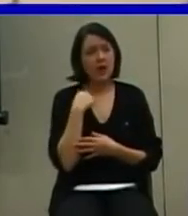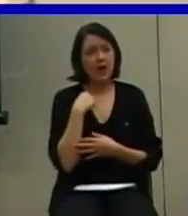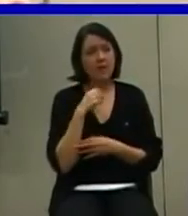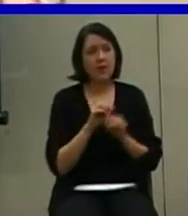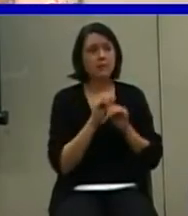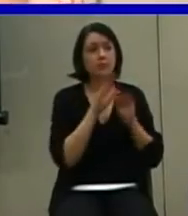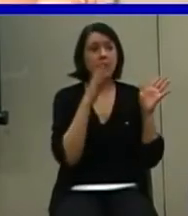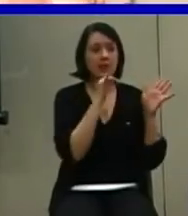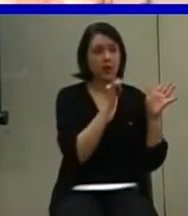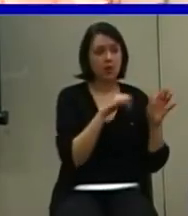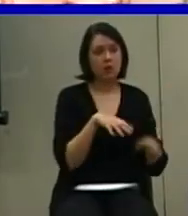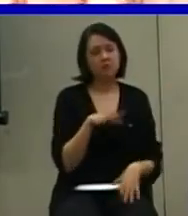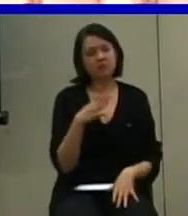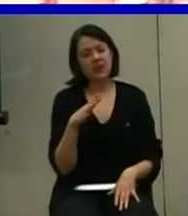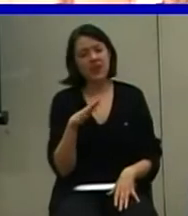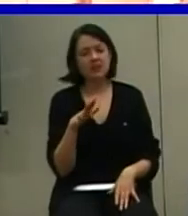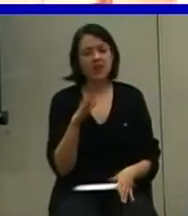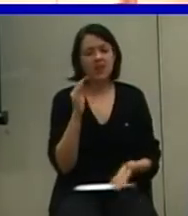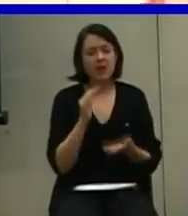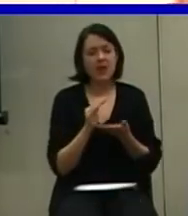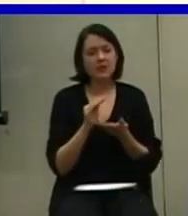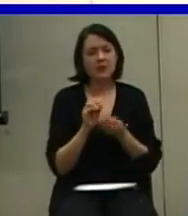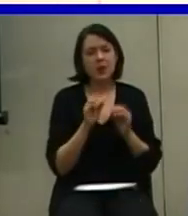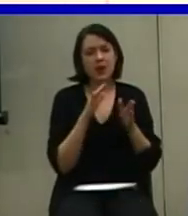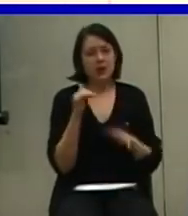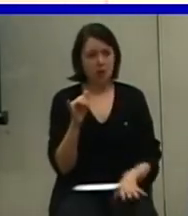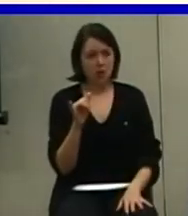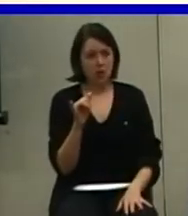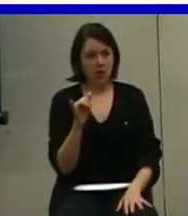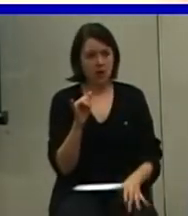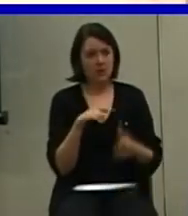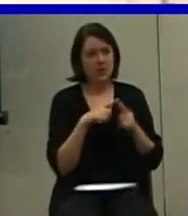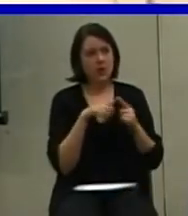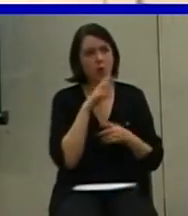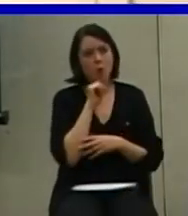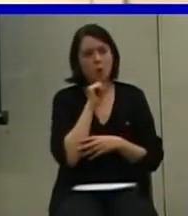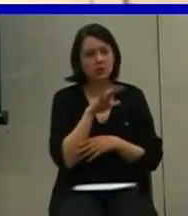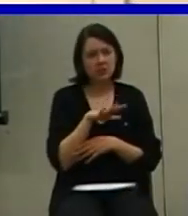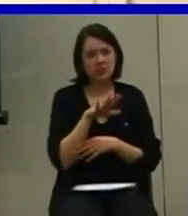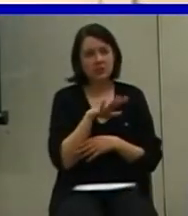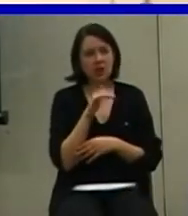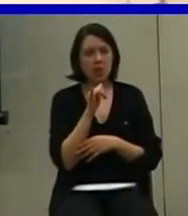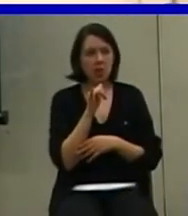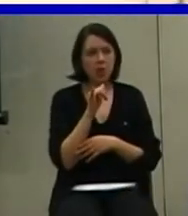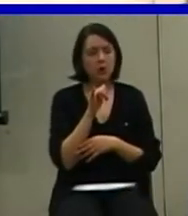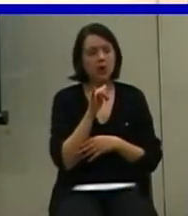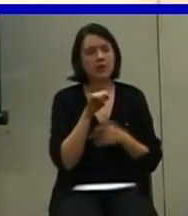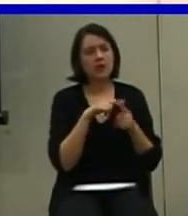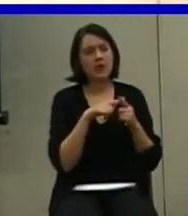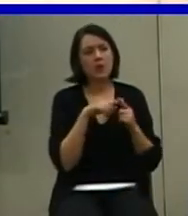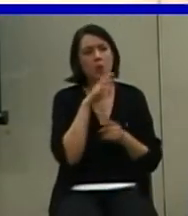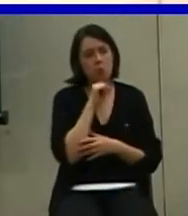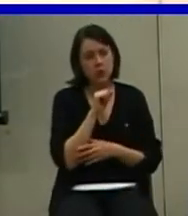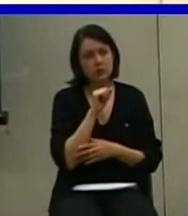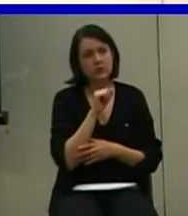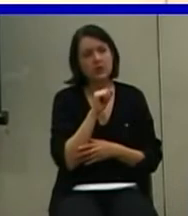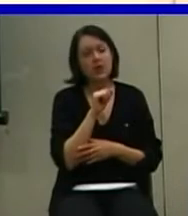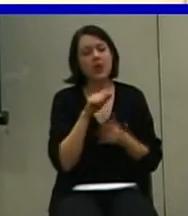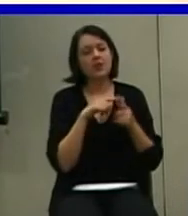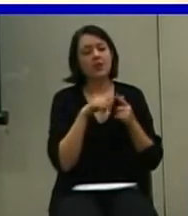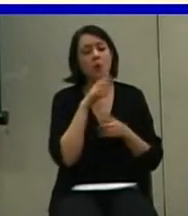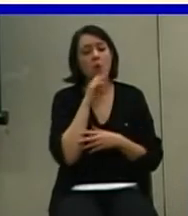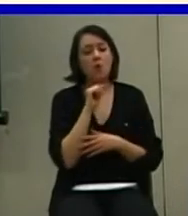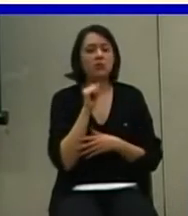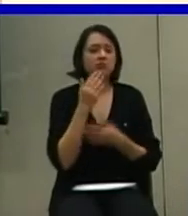bright yellow zone and a somewhat less bright yellow zone and a orangish yellow zone and an orange zone and an